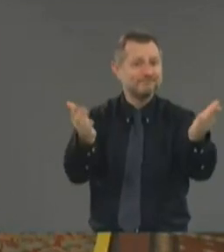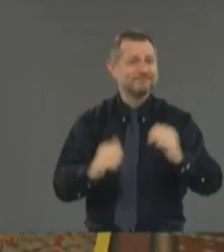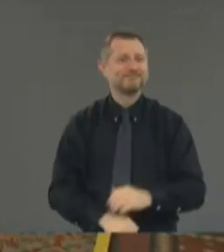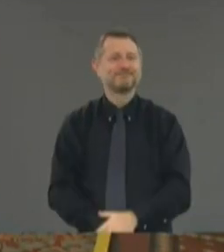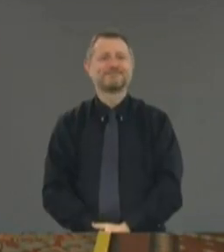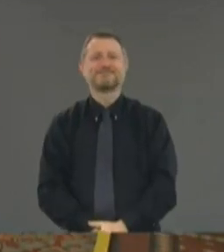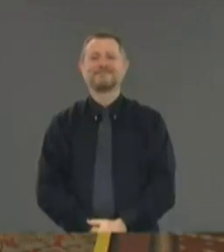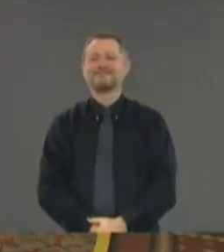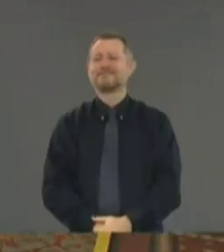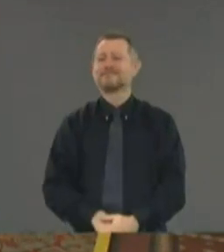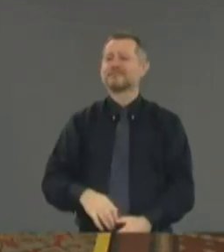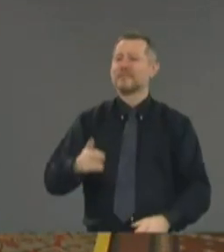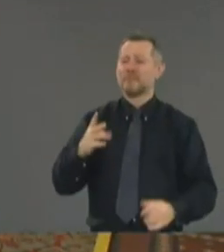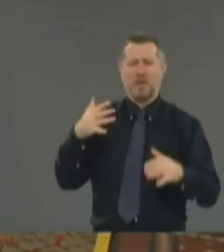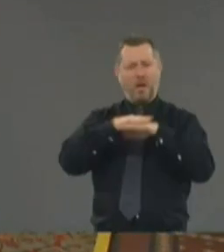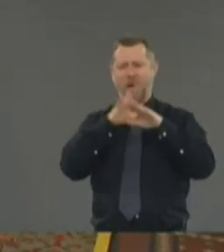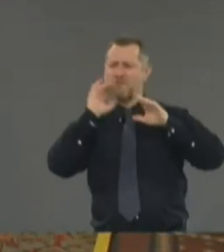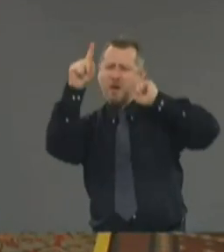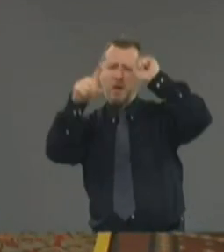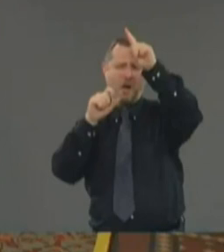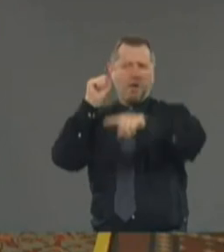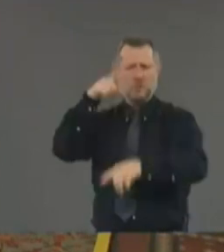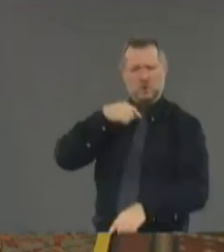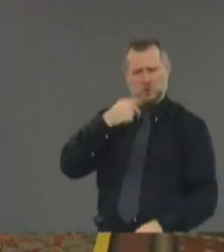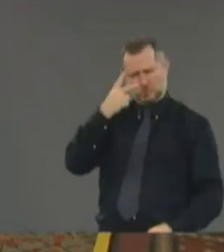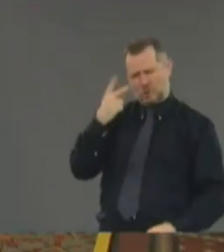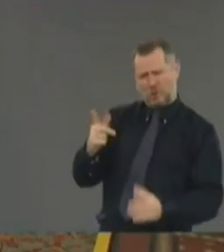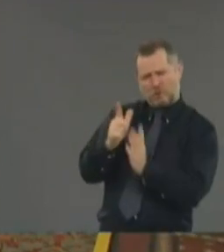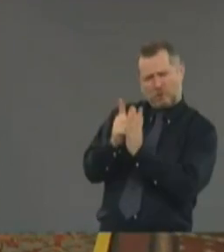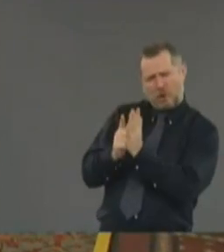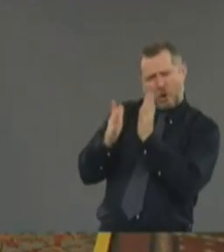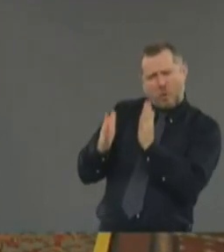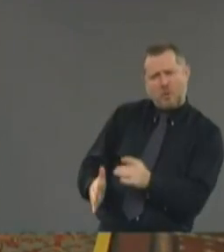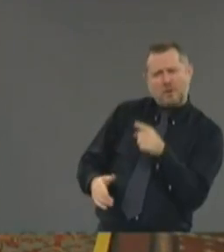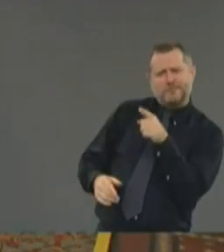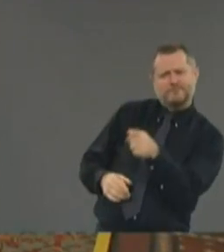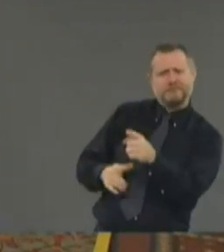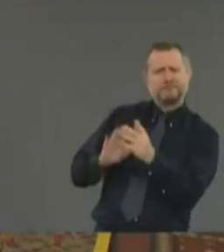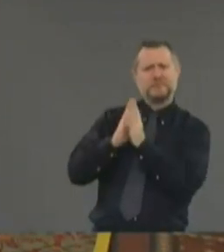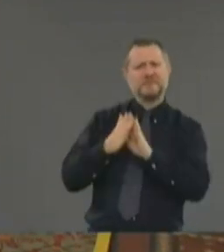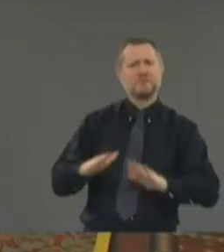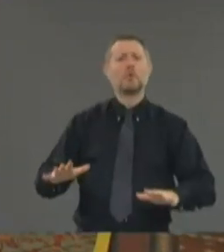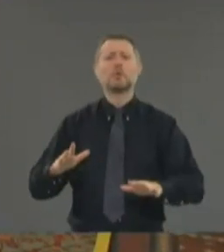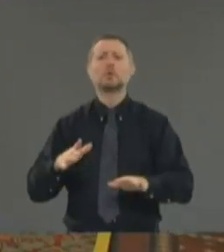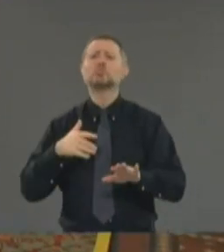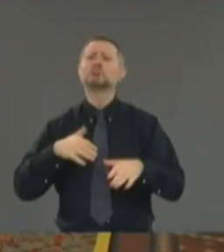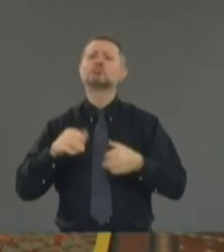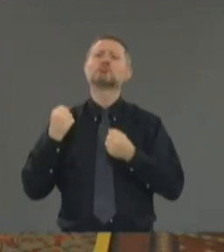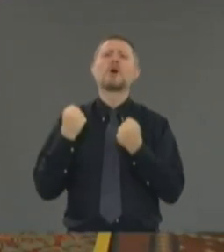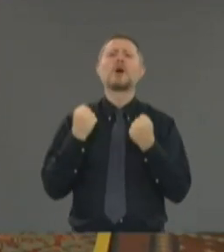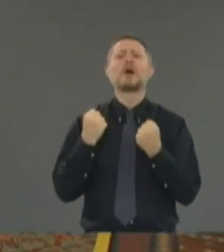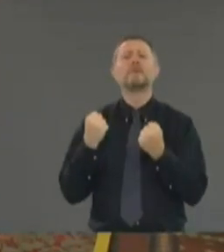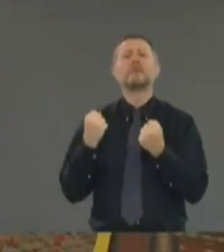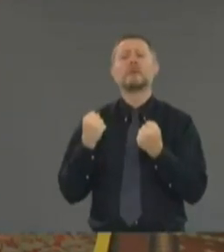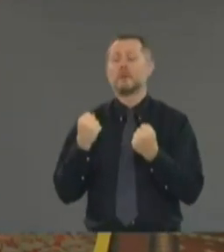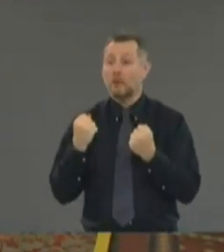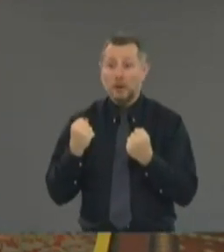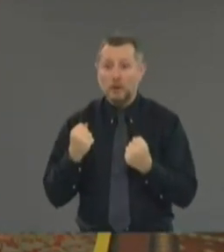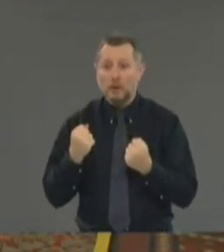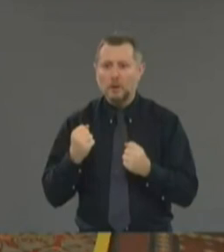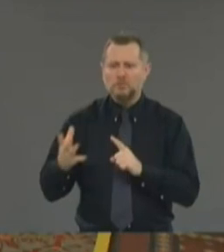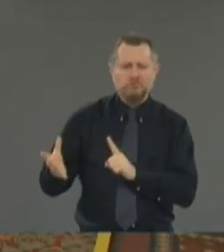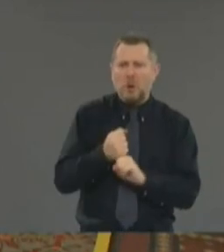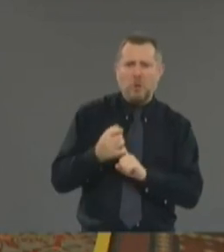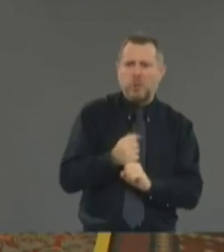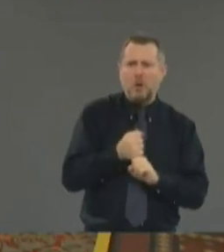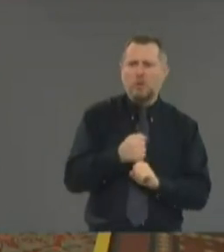Yesterday night, we saw medics and lawyers, peaceful observers, delivery drivers all be arrested and be assaulted by